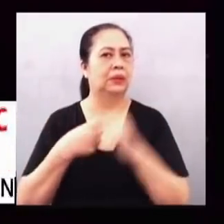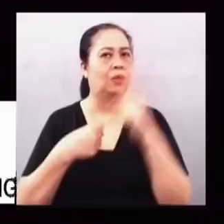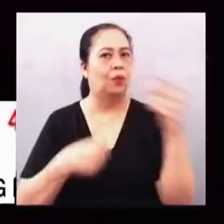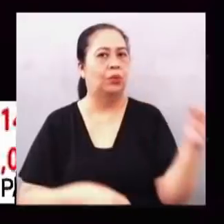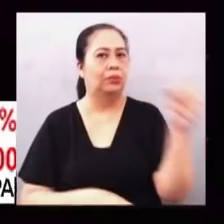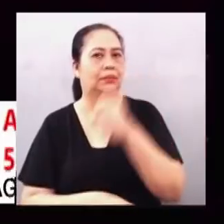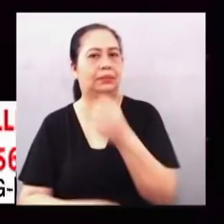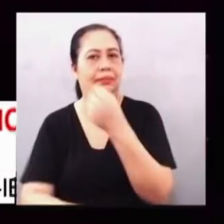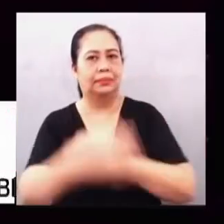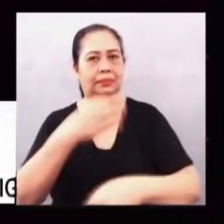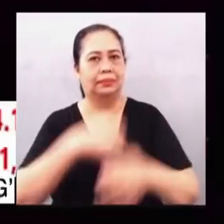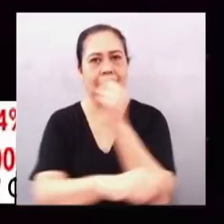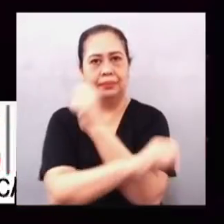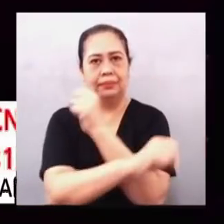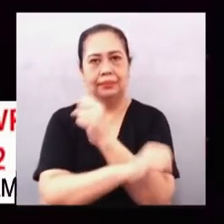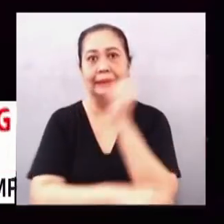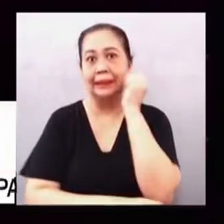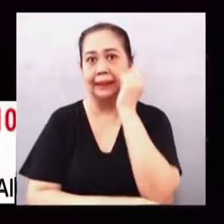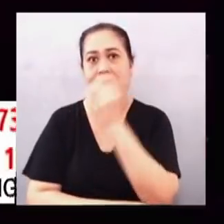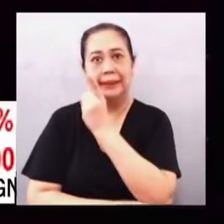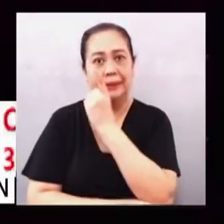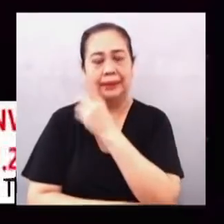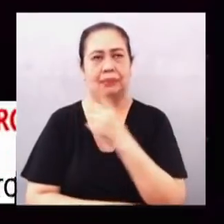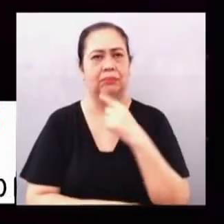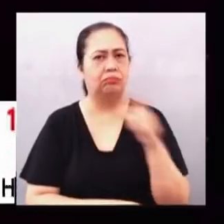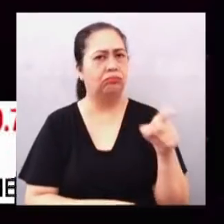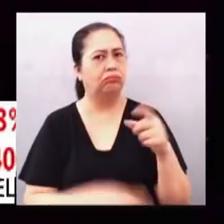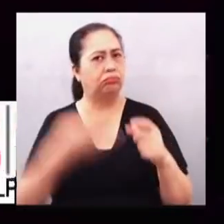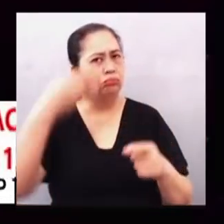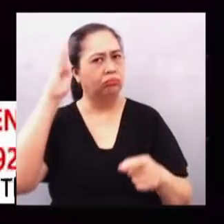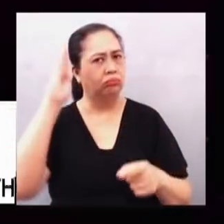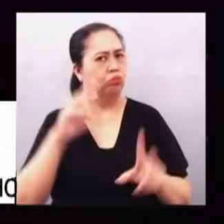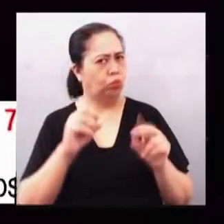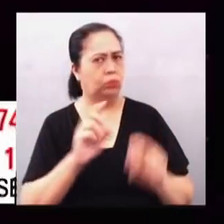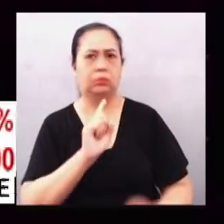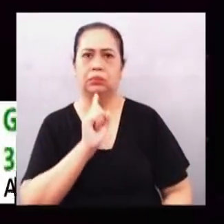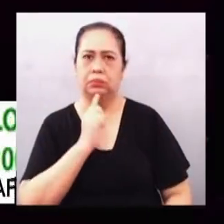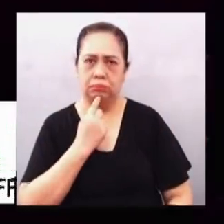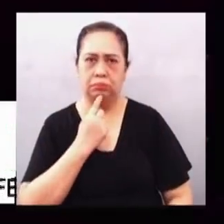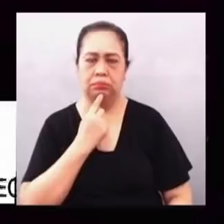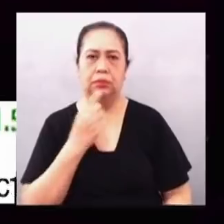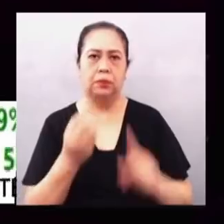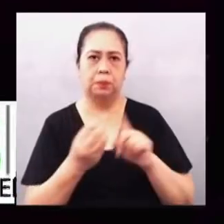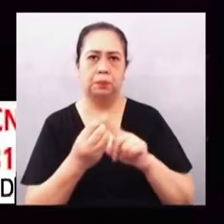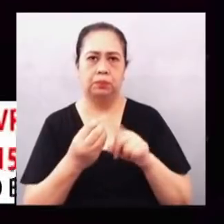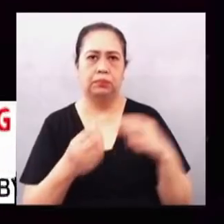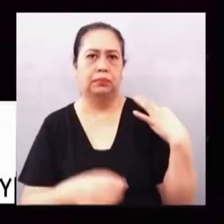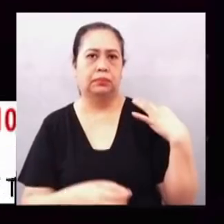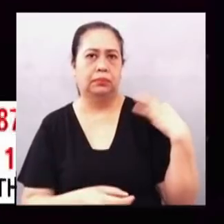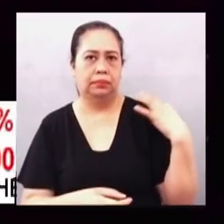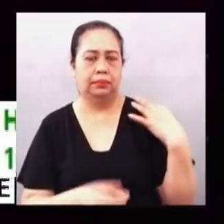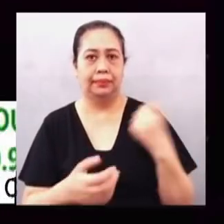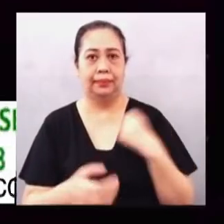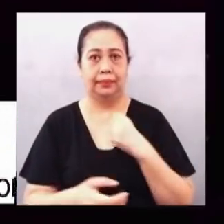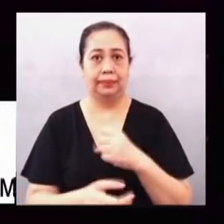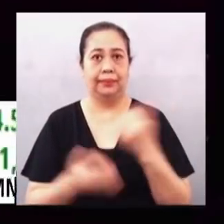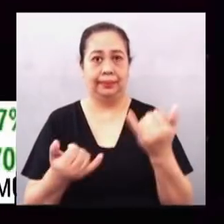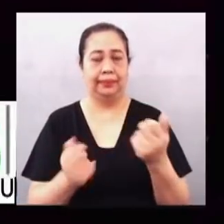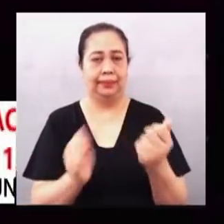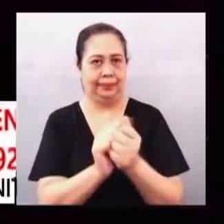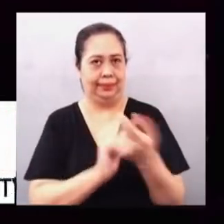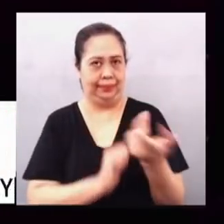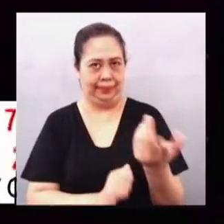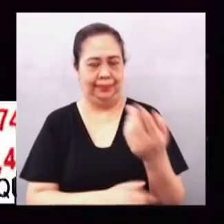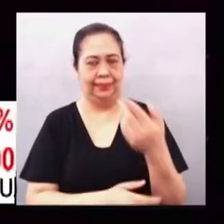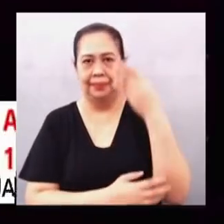Sara Duterte-Carpio. But de la Rosa insists he's serious about his candidacy. The senator now joins us. Senator de la Rosa,